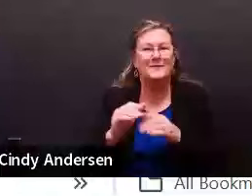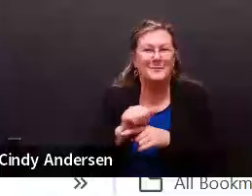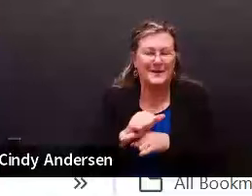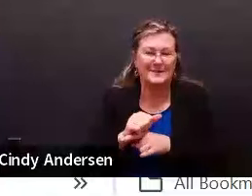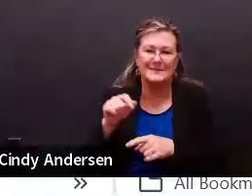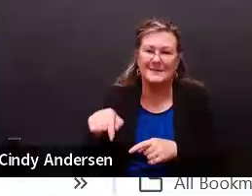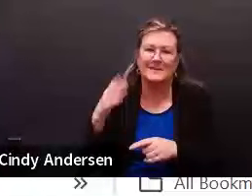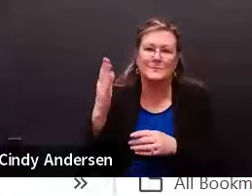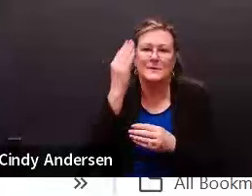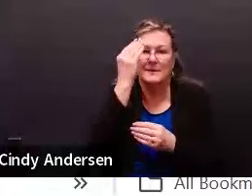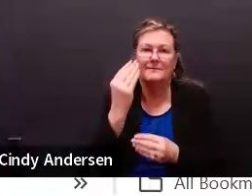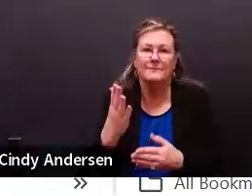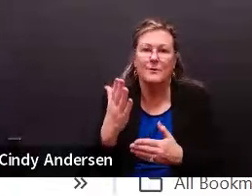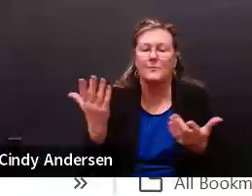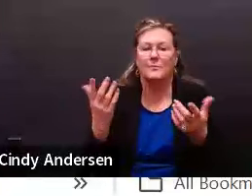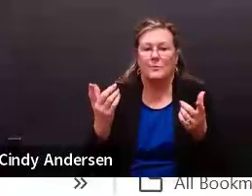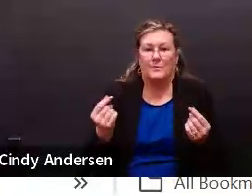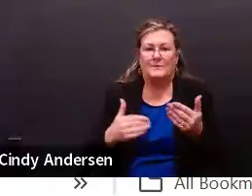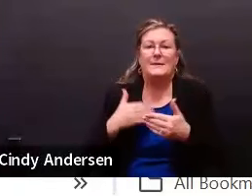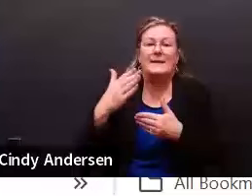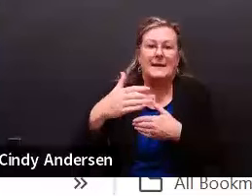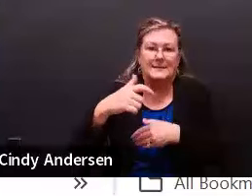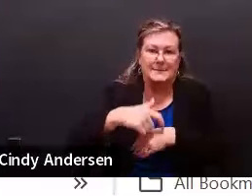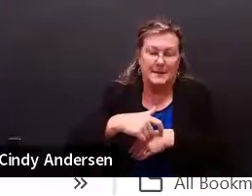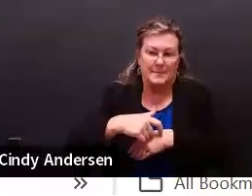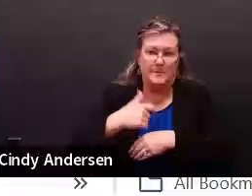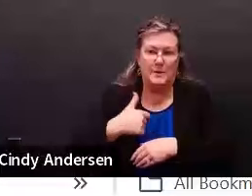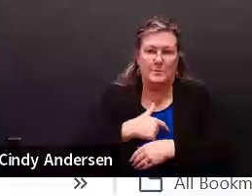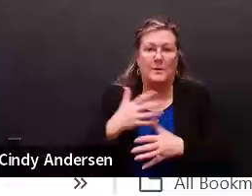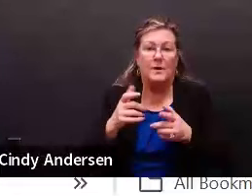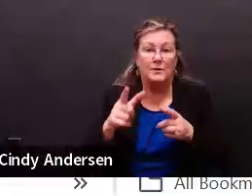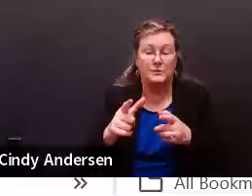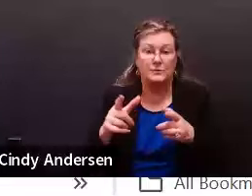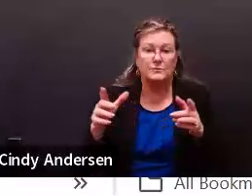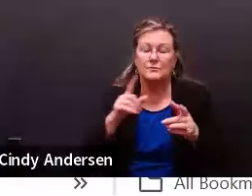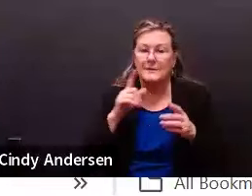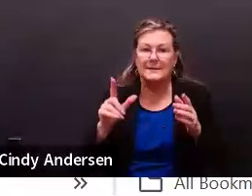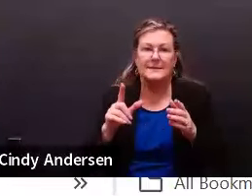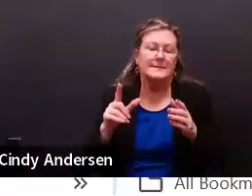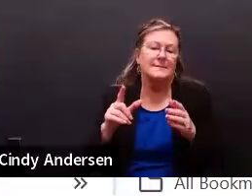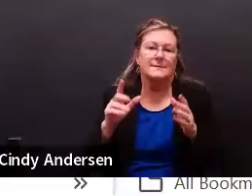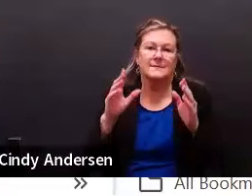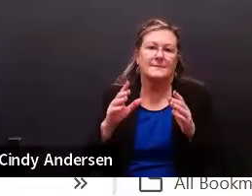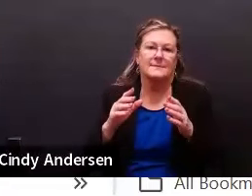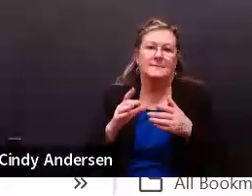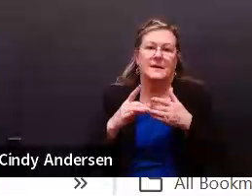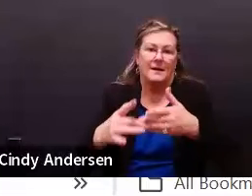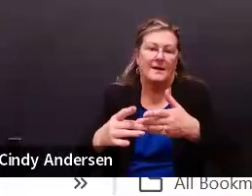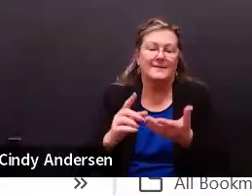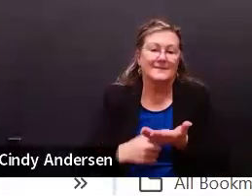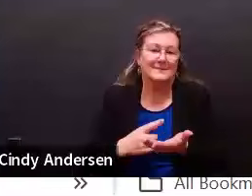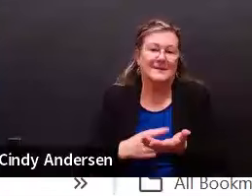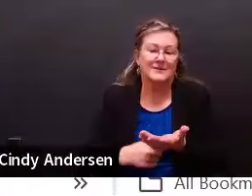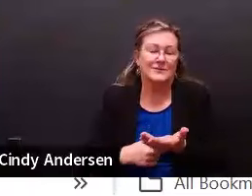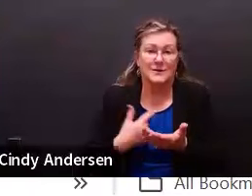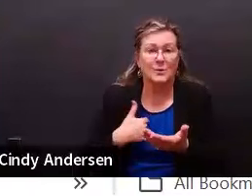inform, I think, where we go next time, right? Because we want you guys to drive this. What do we want to talk about next time? We can also very easily go